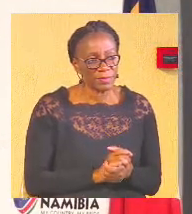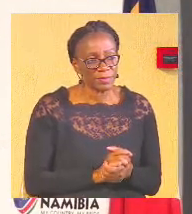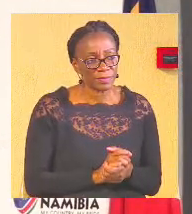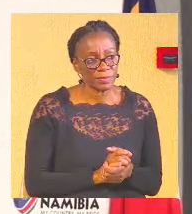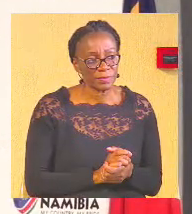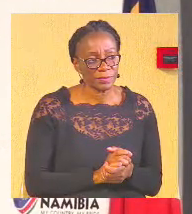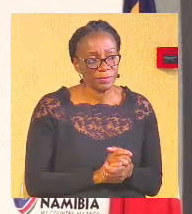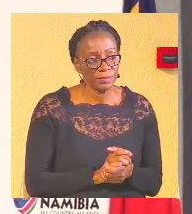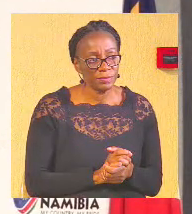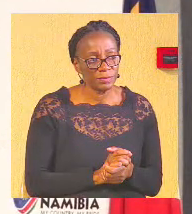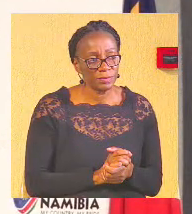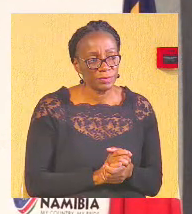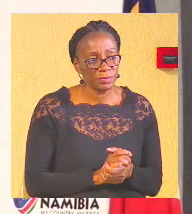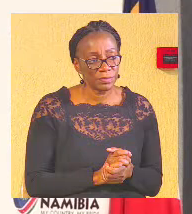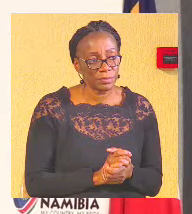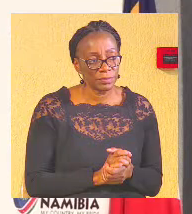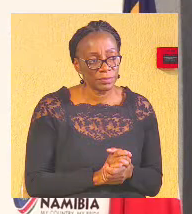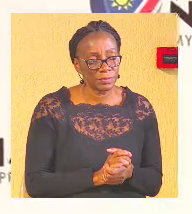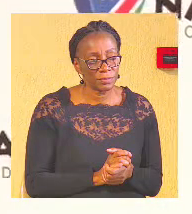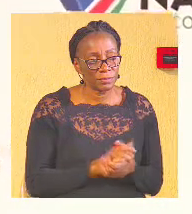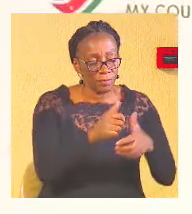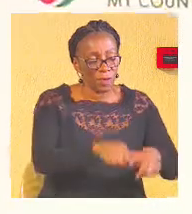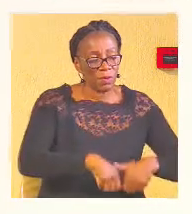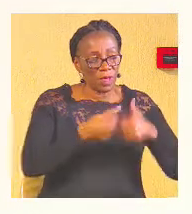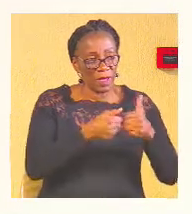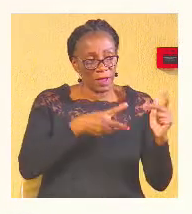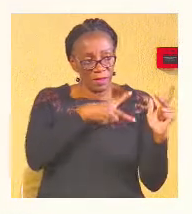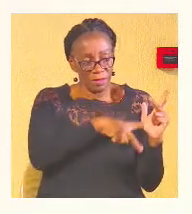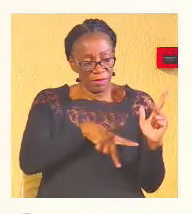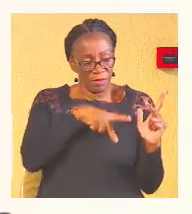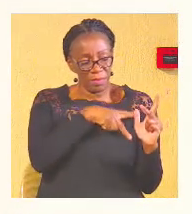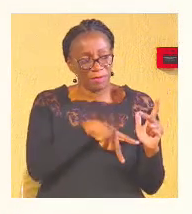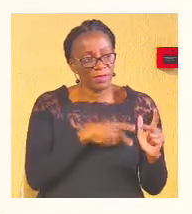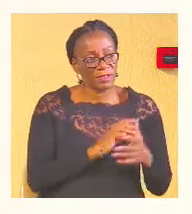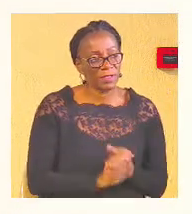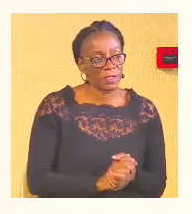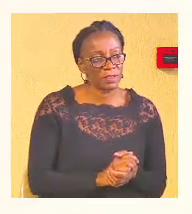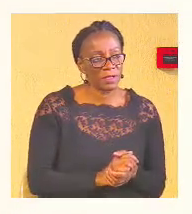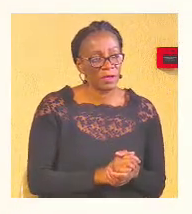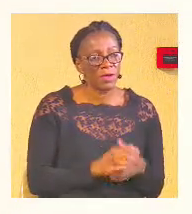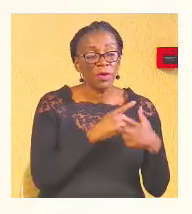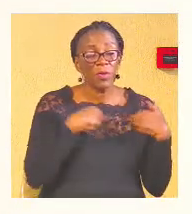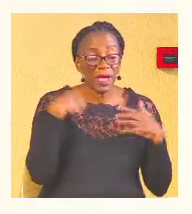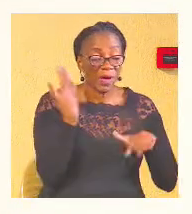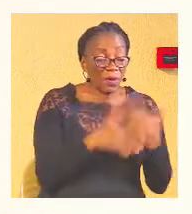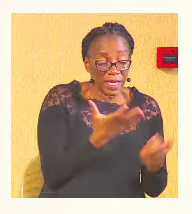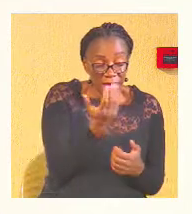With health professionals, we do have databases of all qualified health